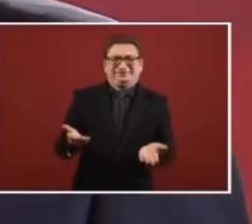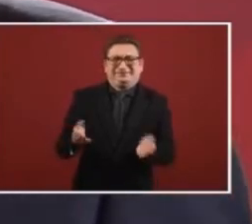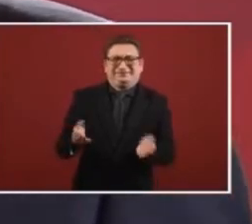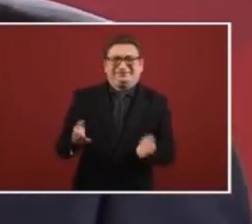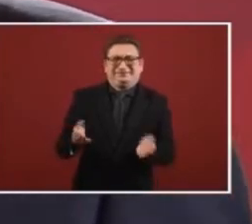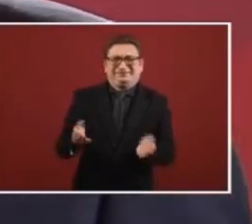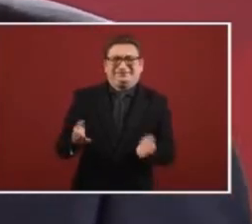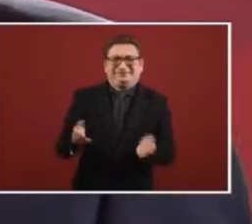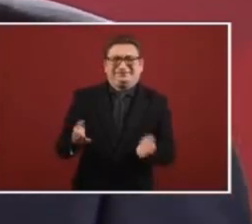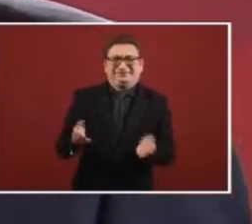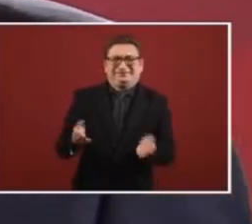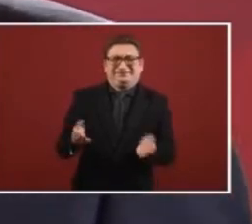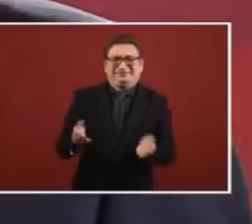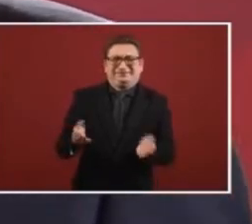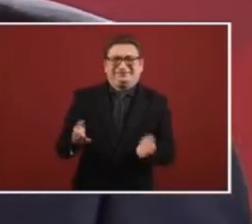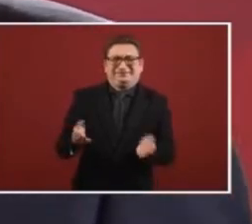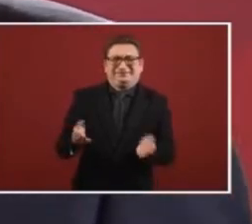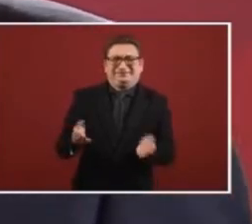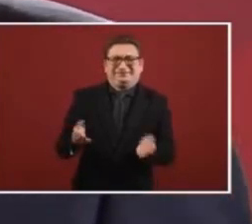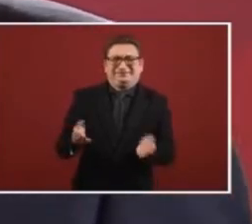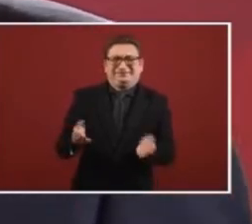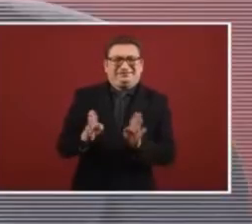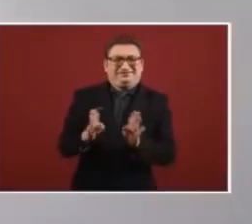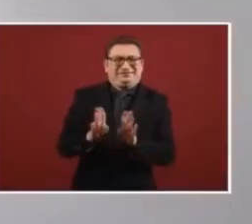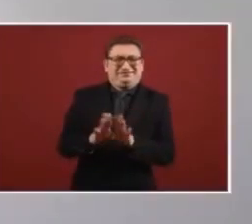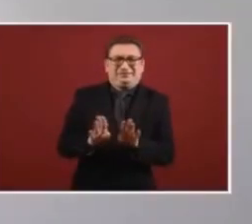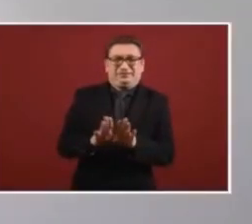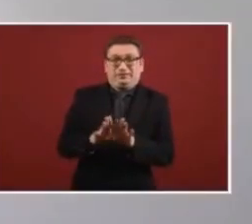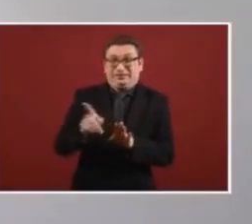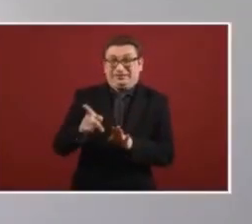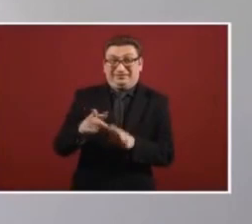infalibles, So therefore, they're not infallible.